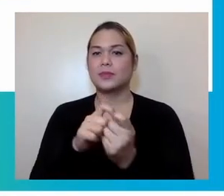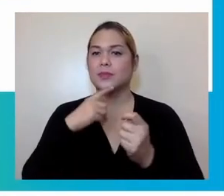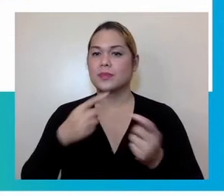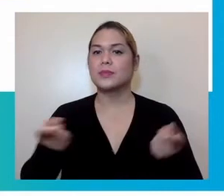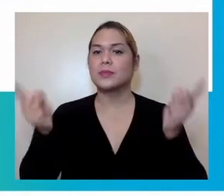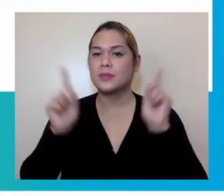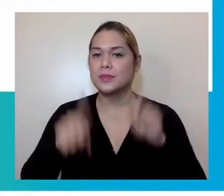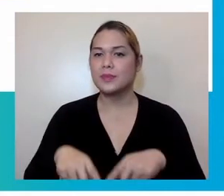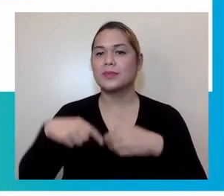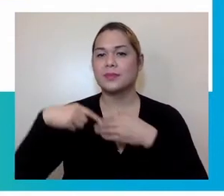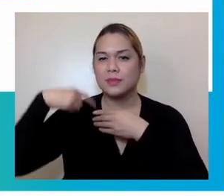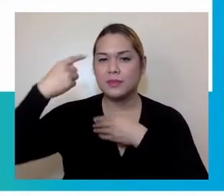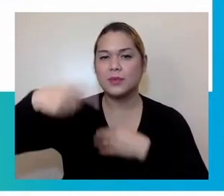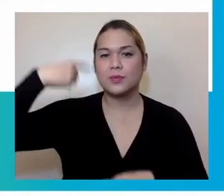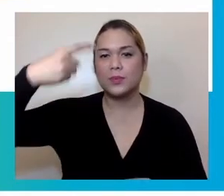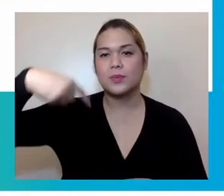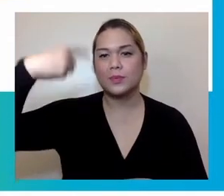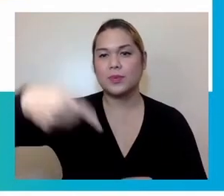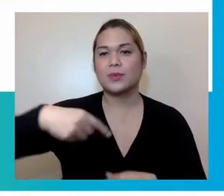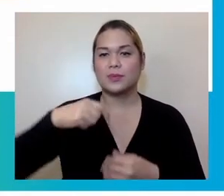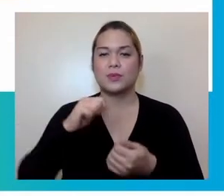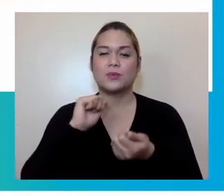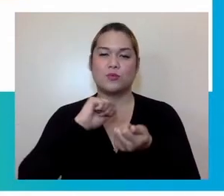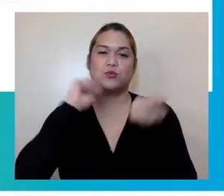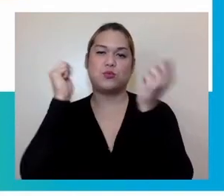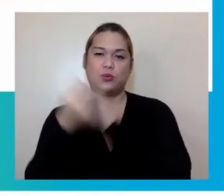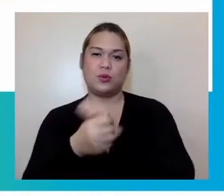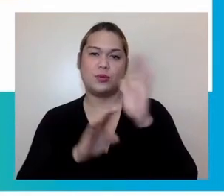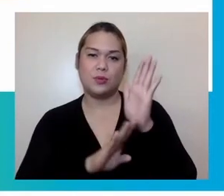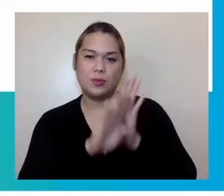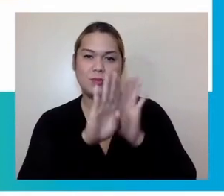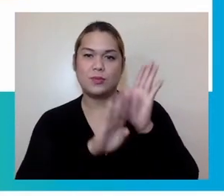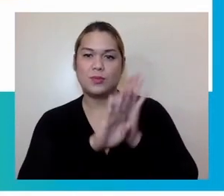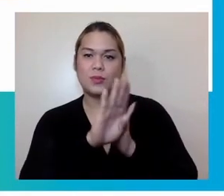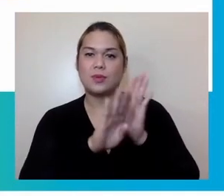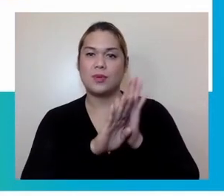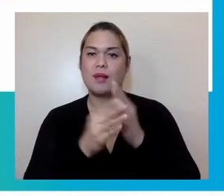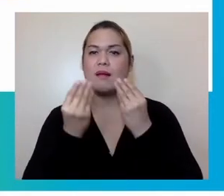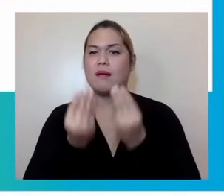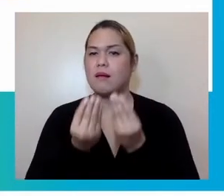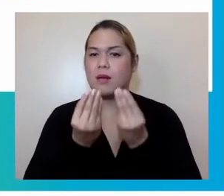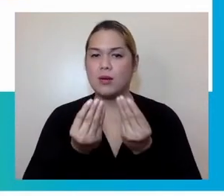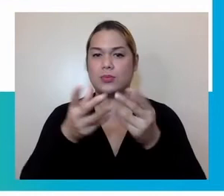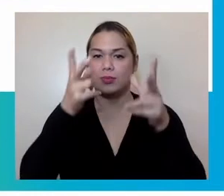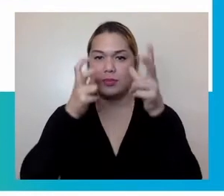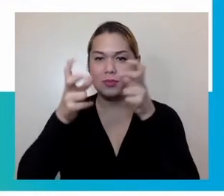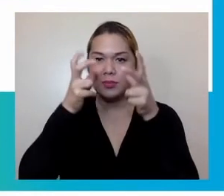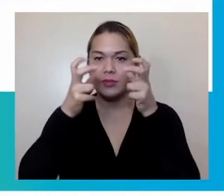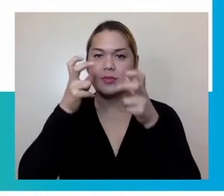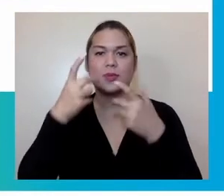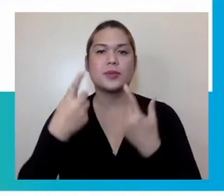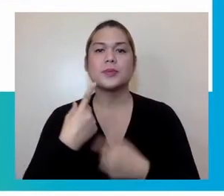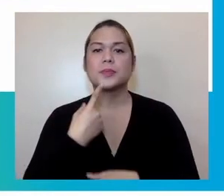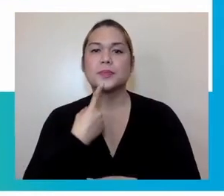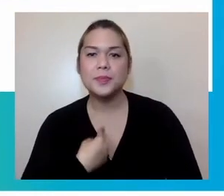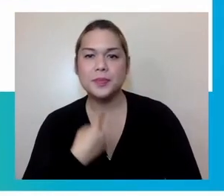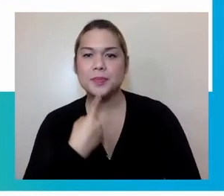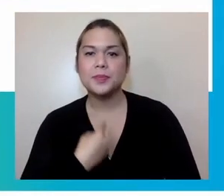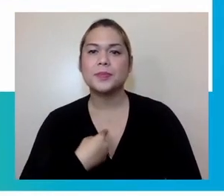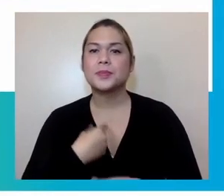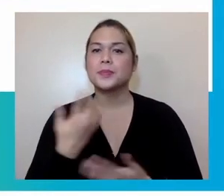to listen to you. So we know your concerns, you know what we don't know, and we remain in